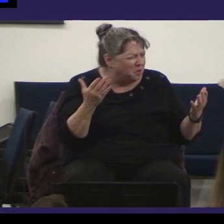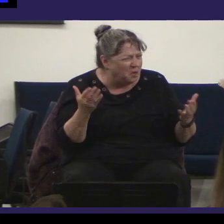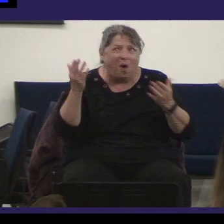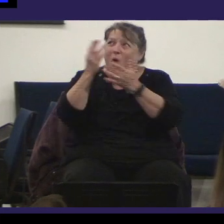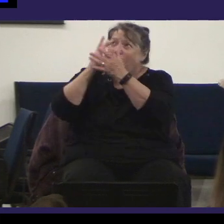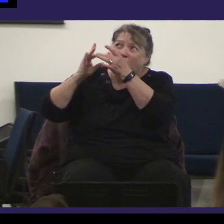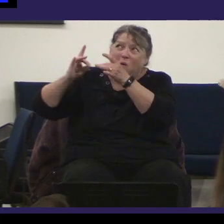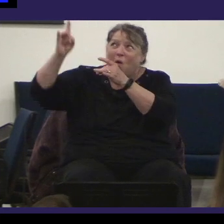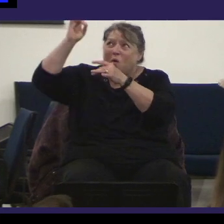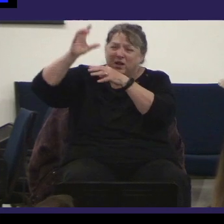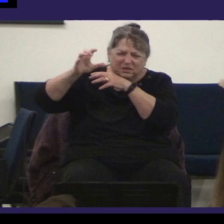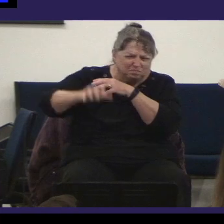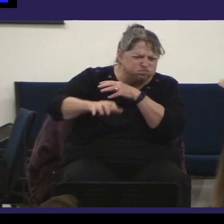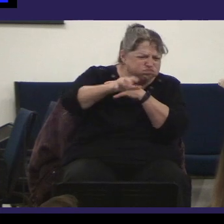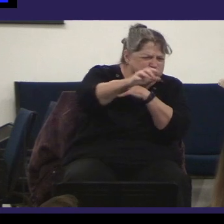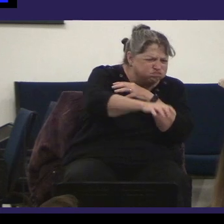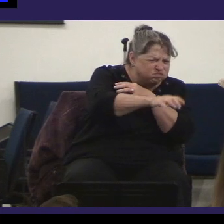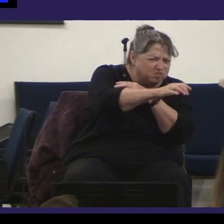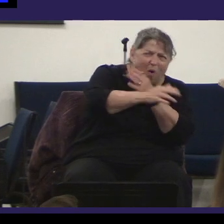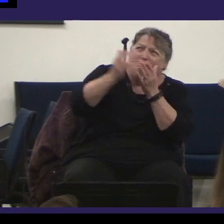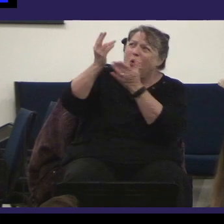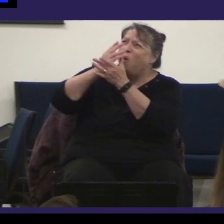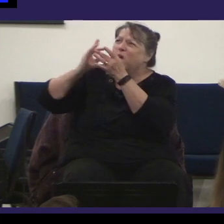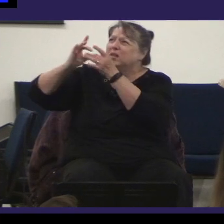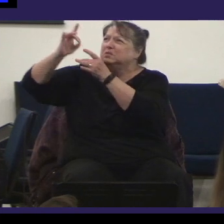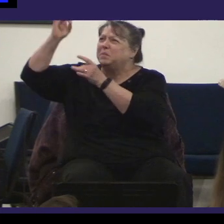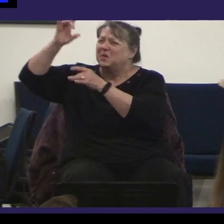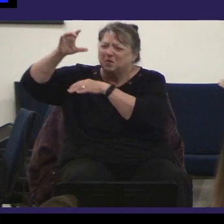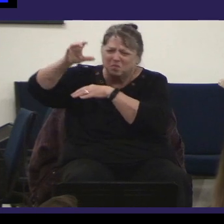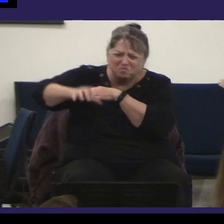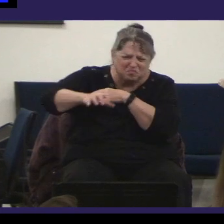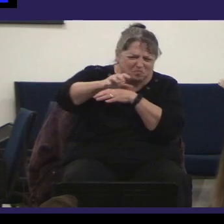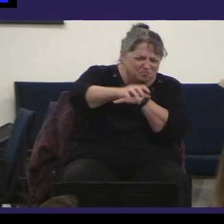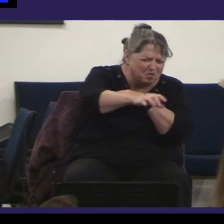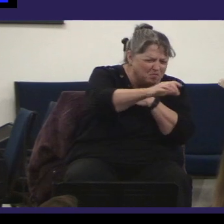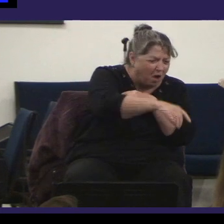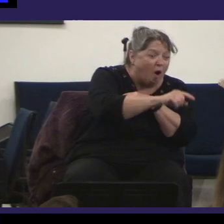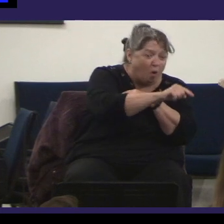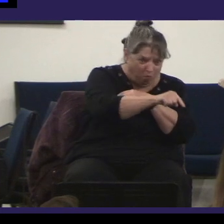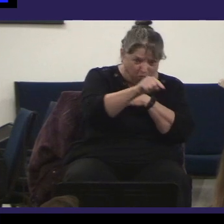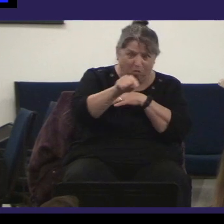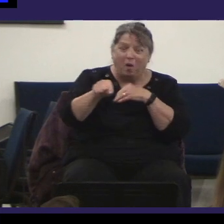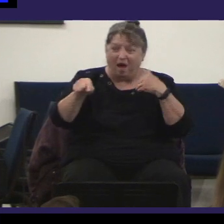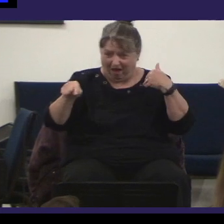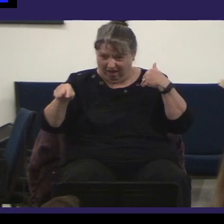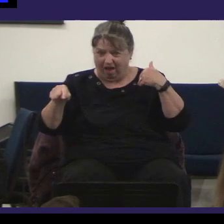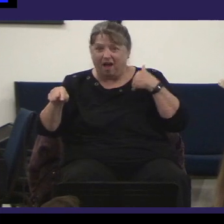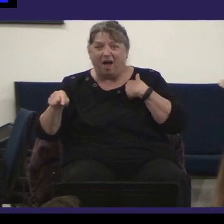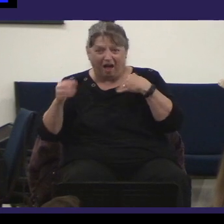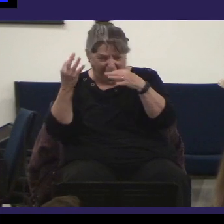is, where the Spirit of the Lord is, there is freedom.